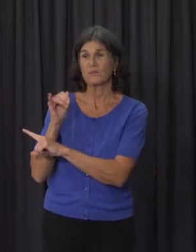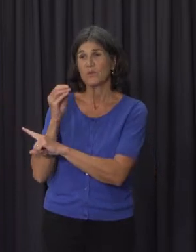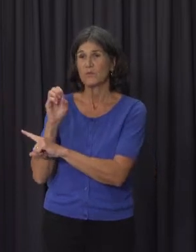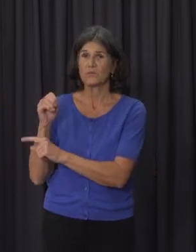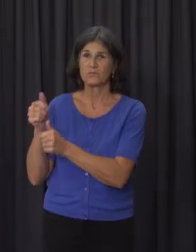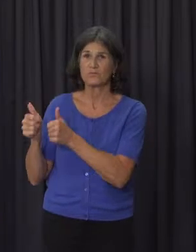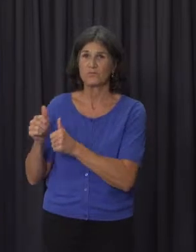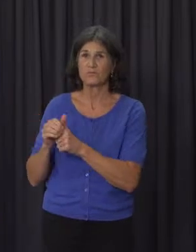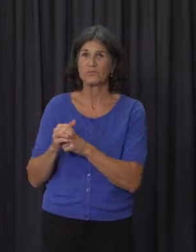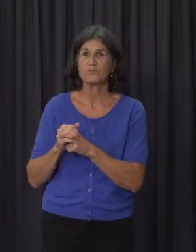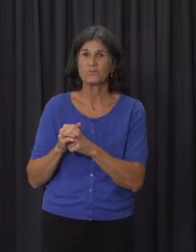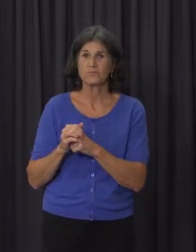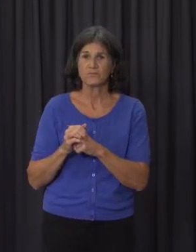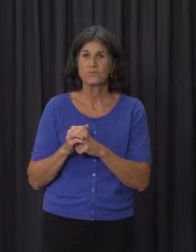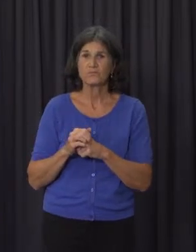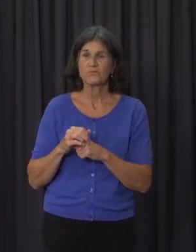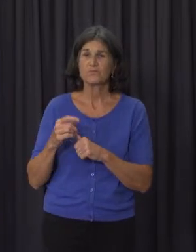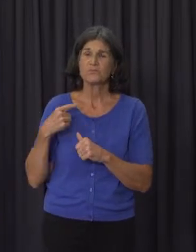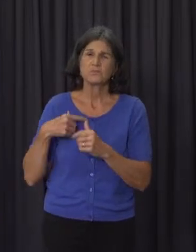Management Agency,